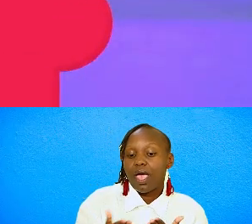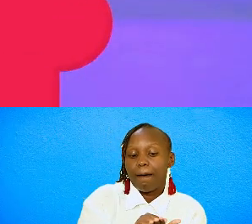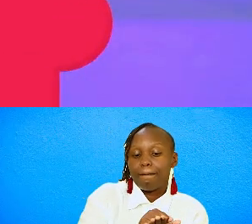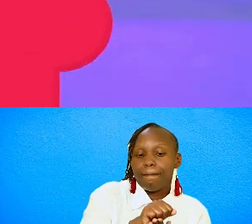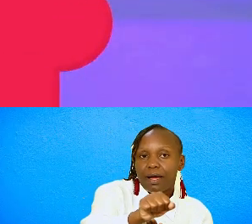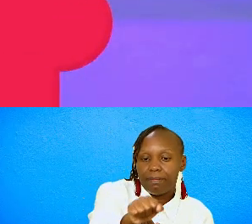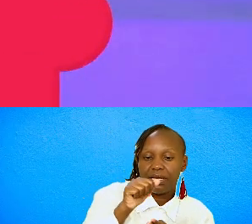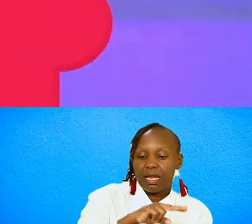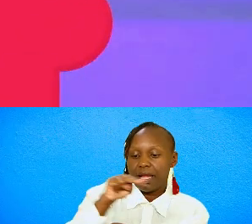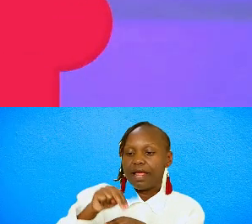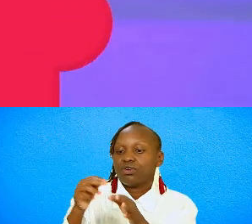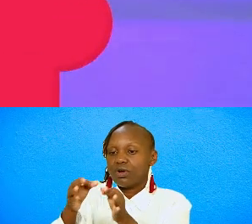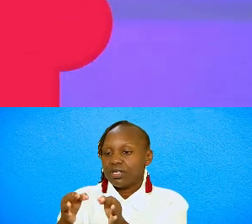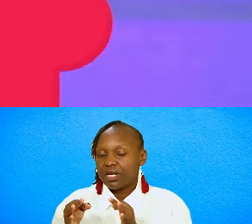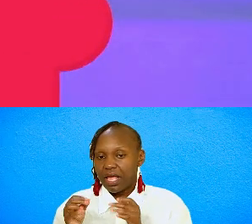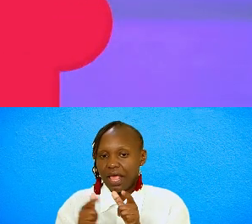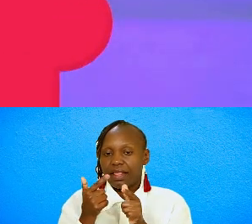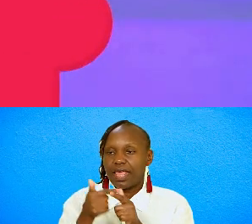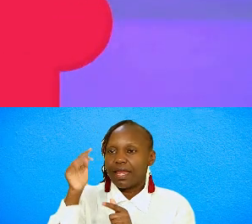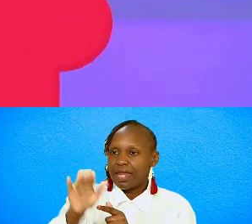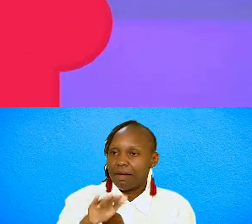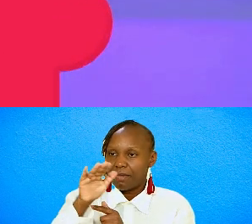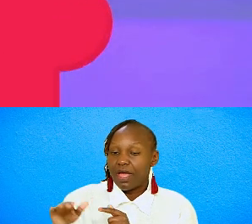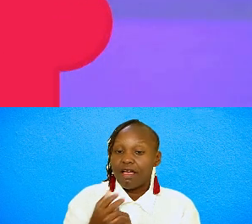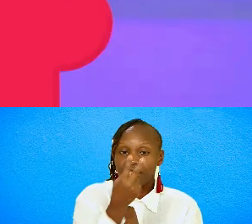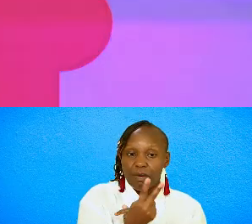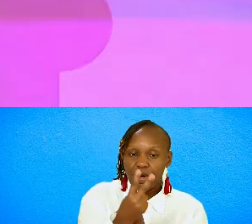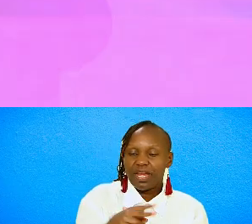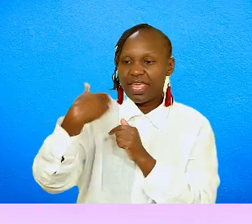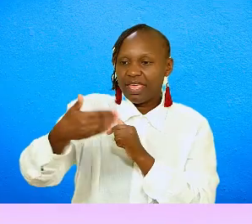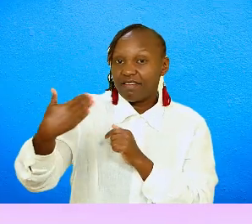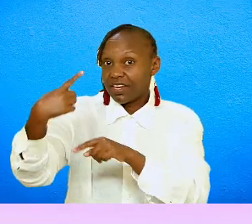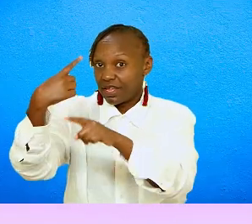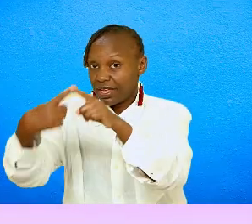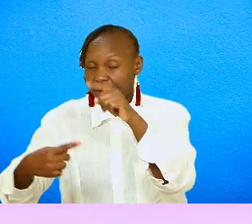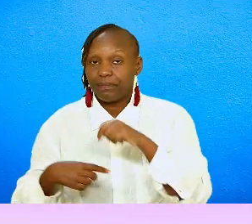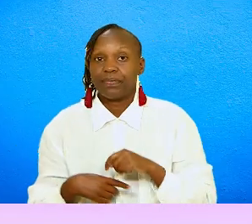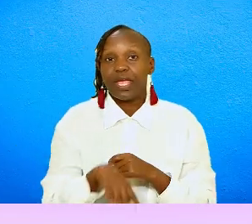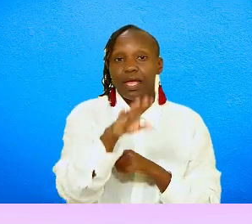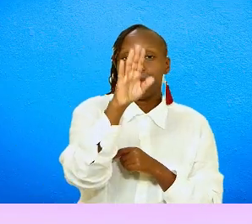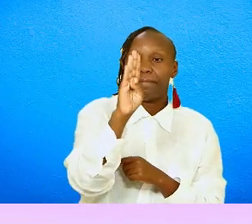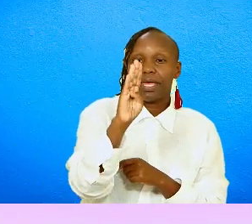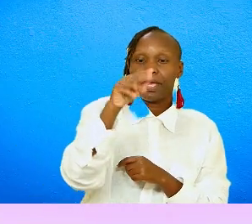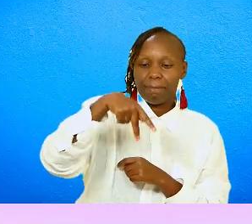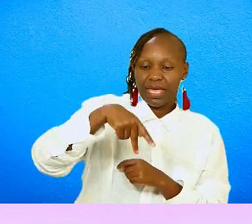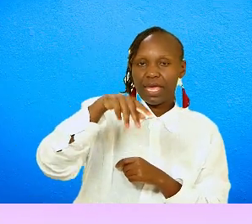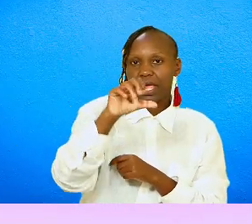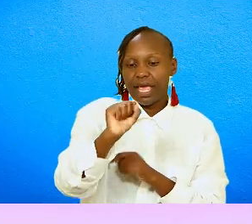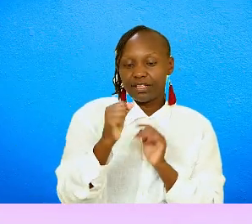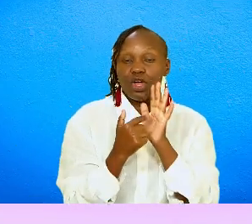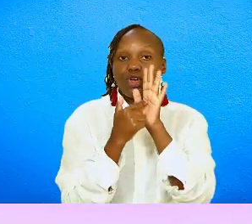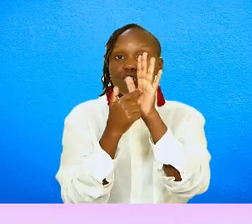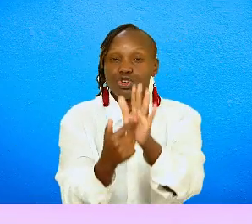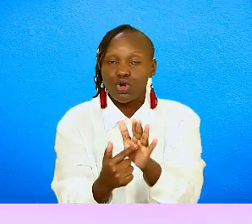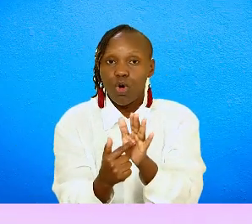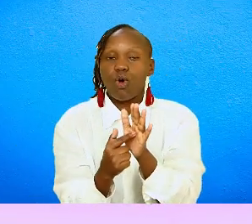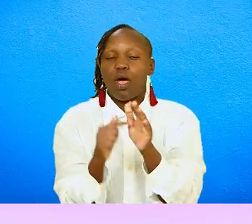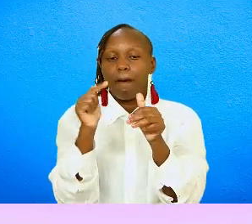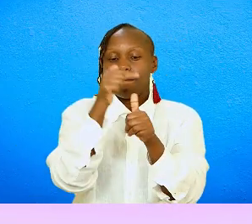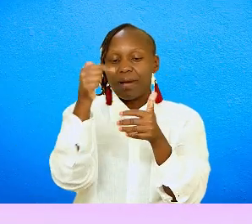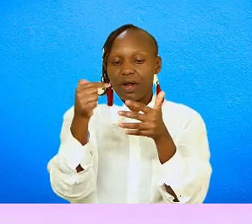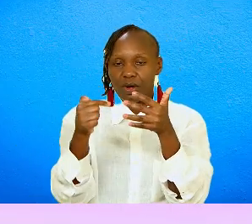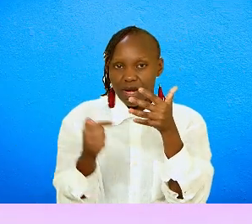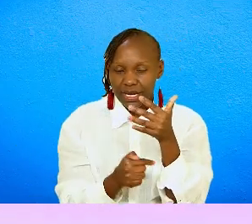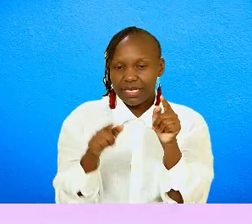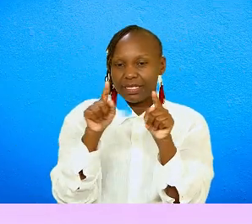published by the National Treasury and laid in Parliament in February of each year. The BPS sets out the broad strategic objectives, priorities,